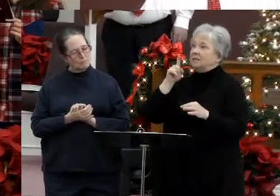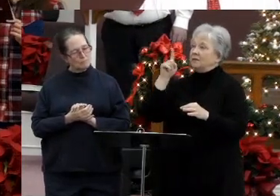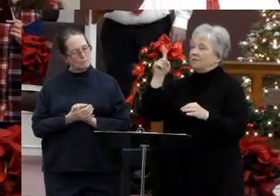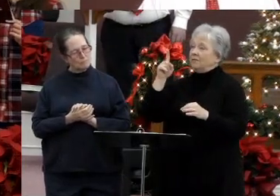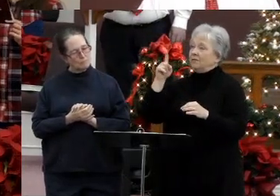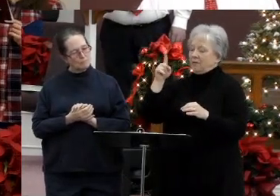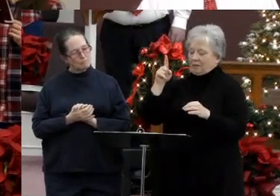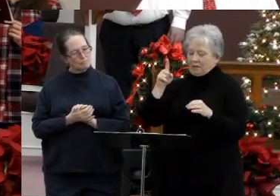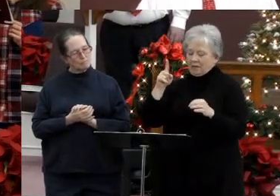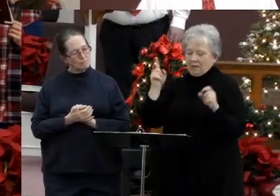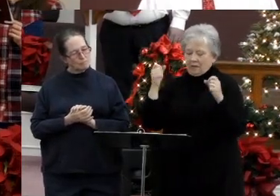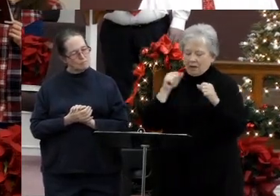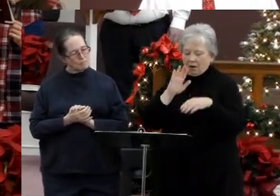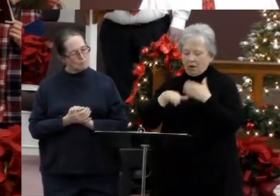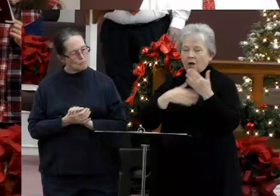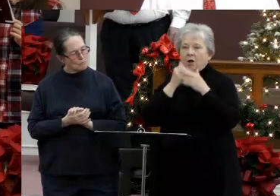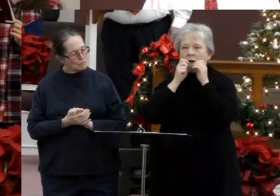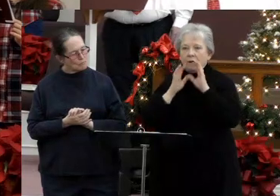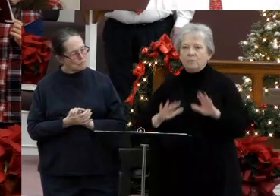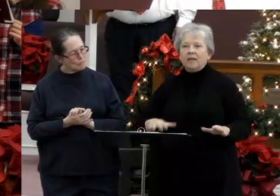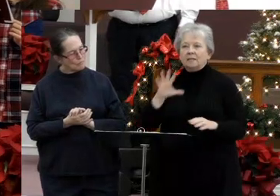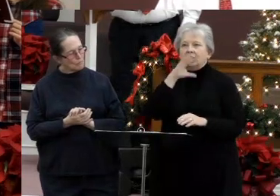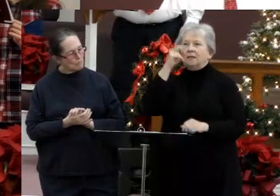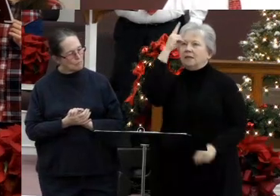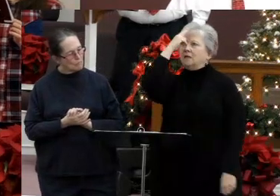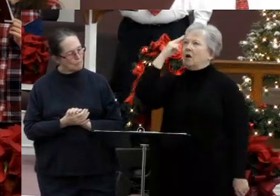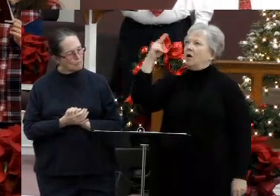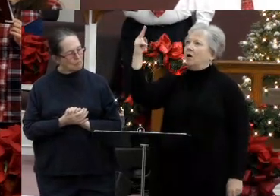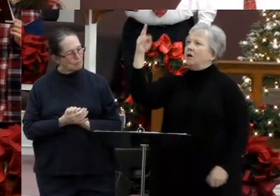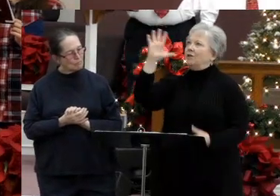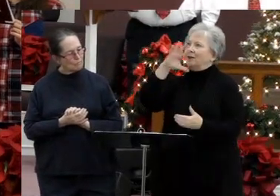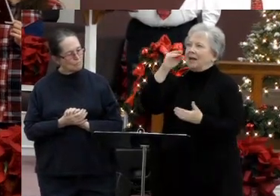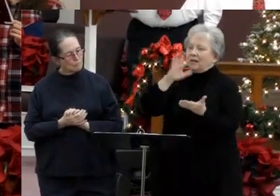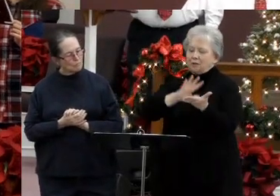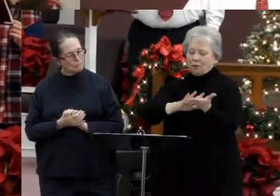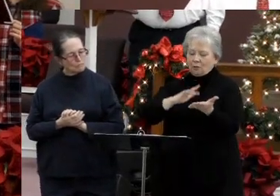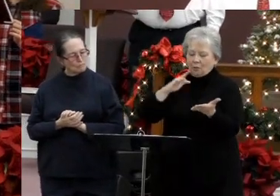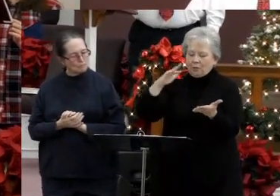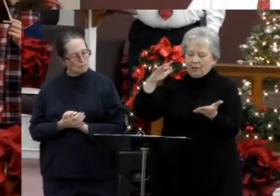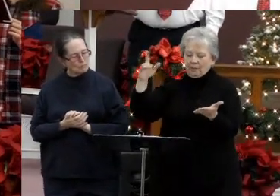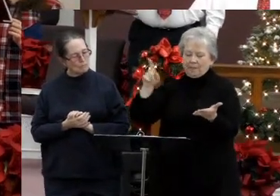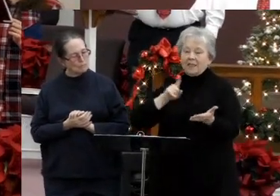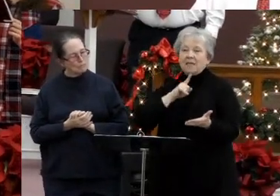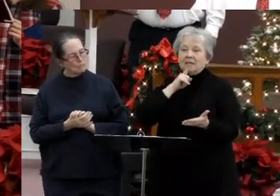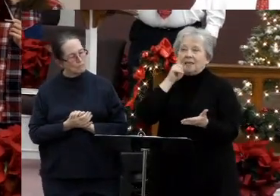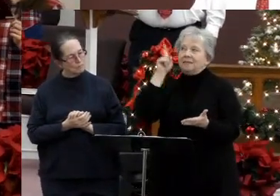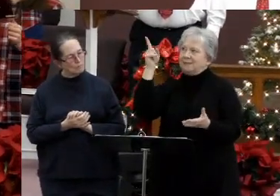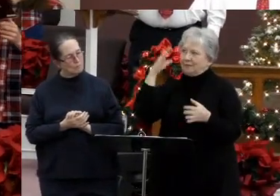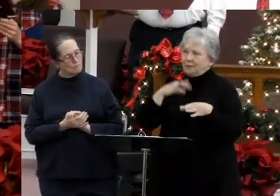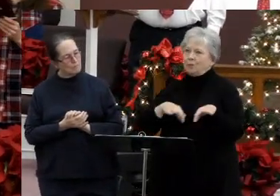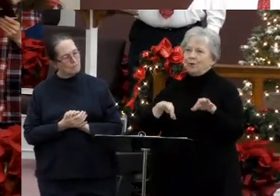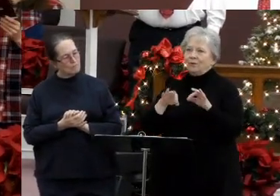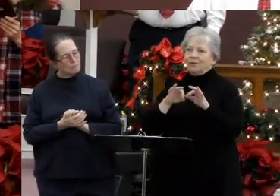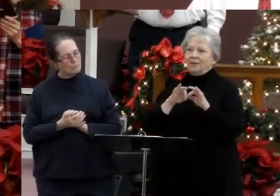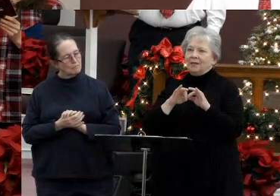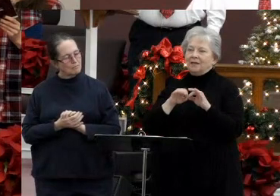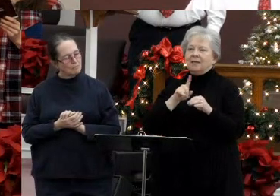all blessing and honor and glory? Is he